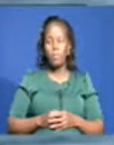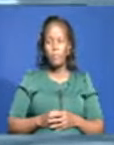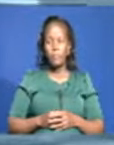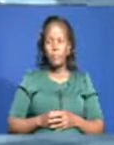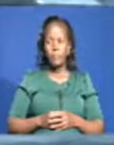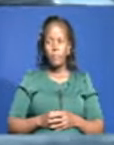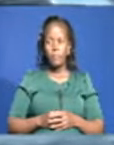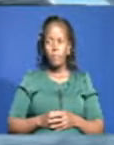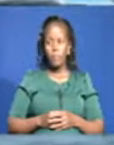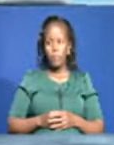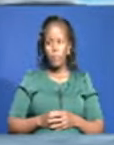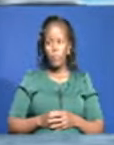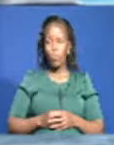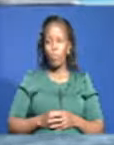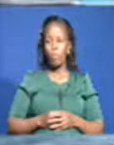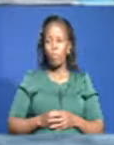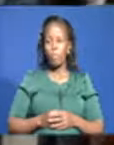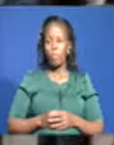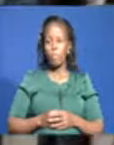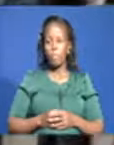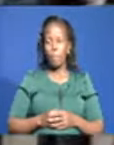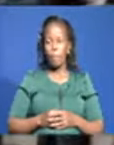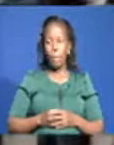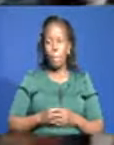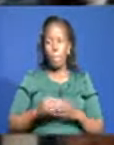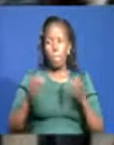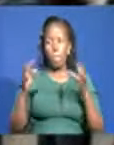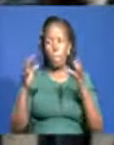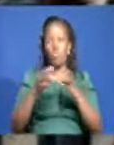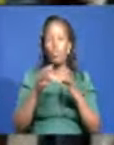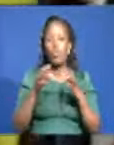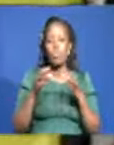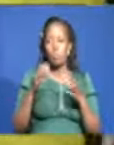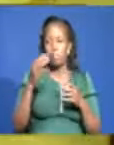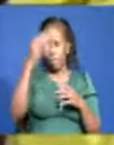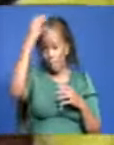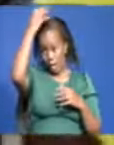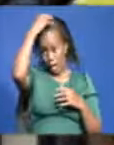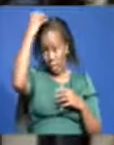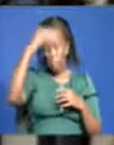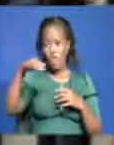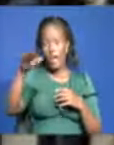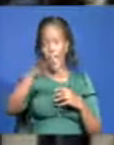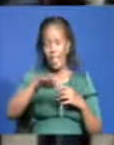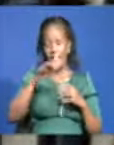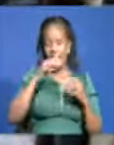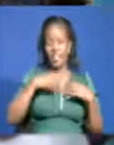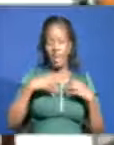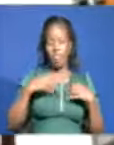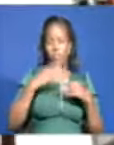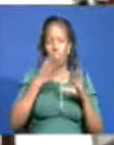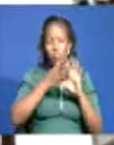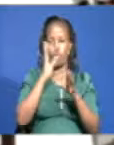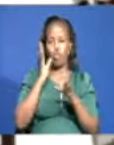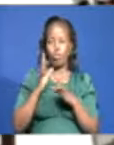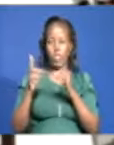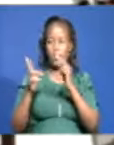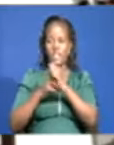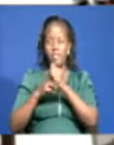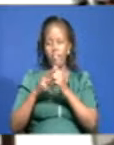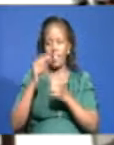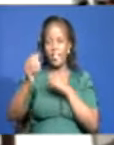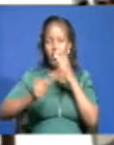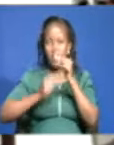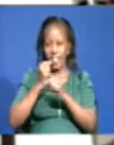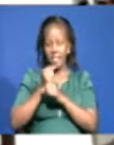Lamu Island has been in existence from the 7th century, making it rich with culture and history of a people set in a